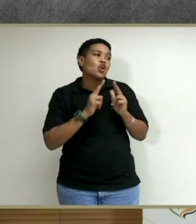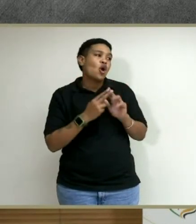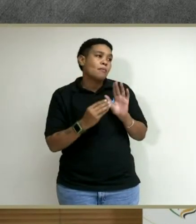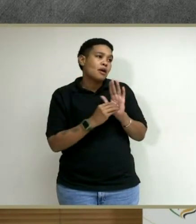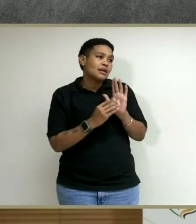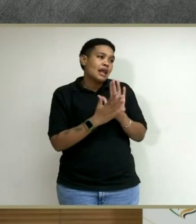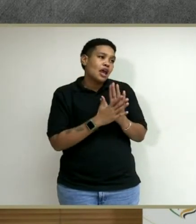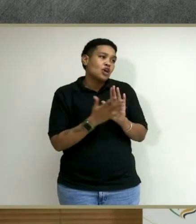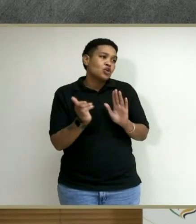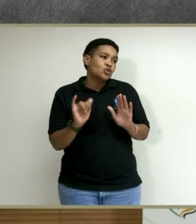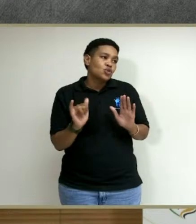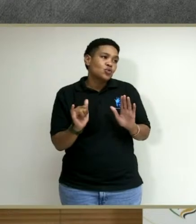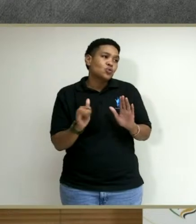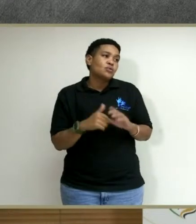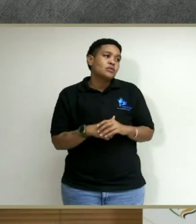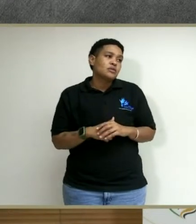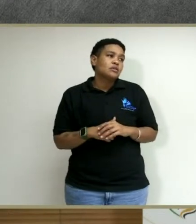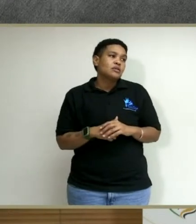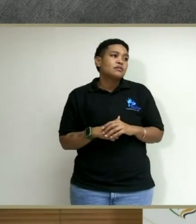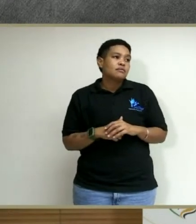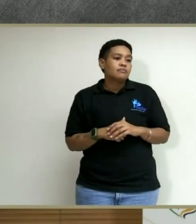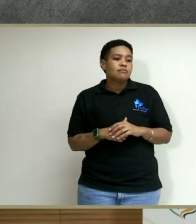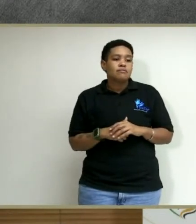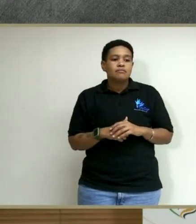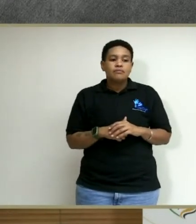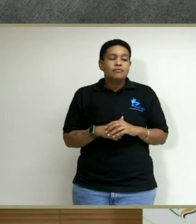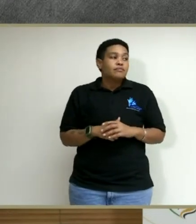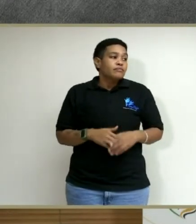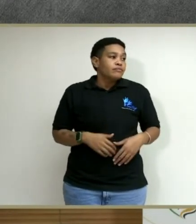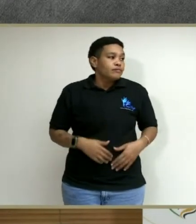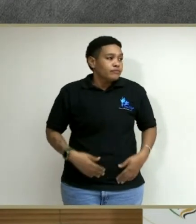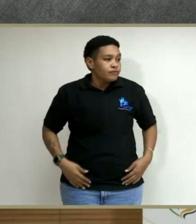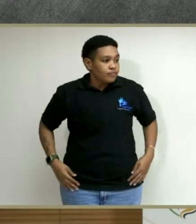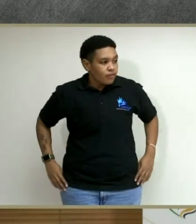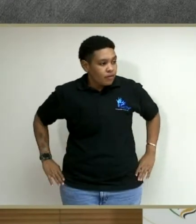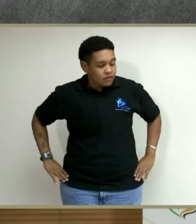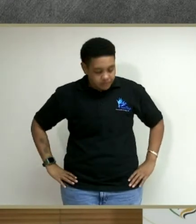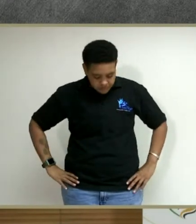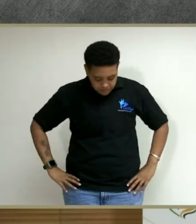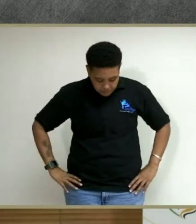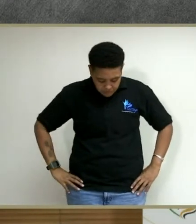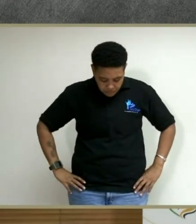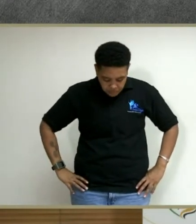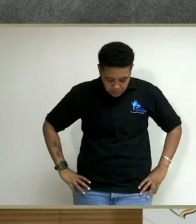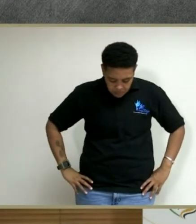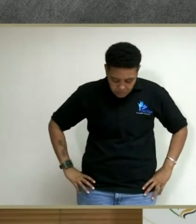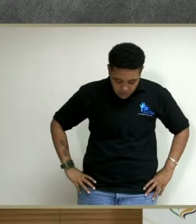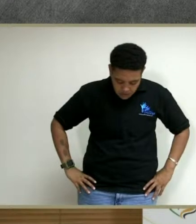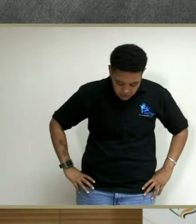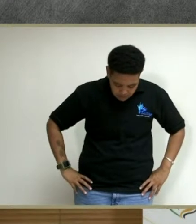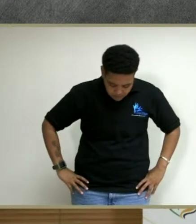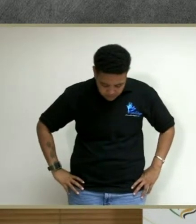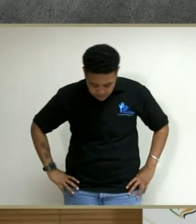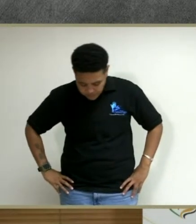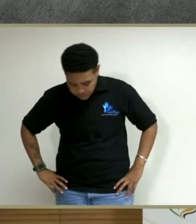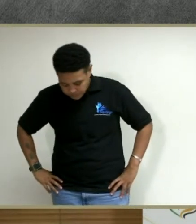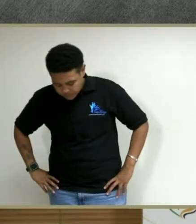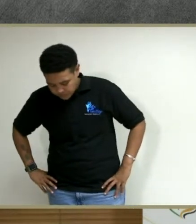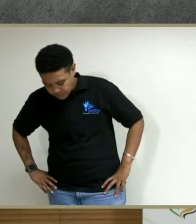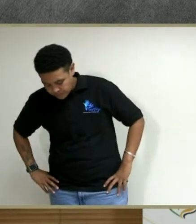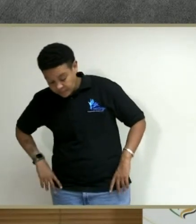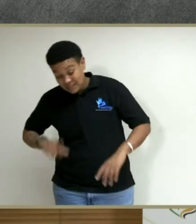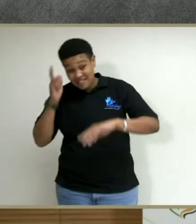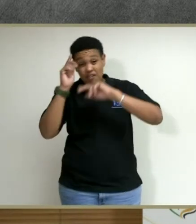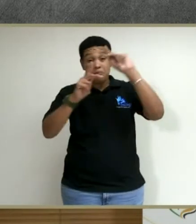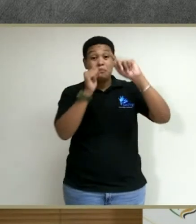number present on it as well. For persons who will be participating in